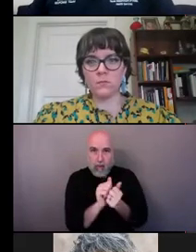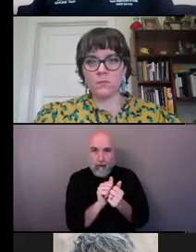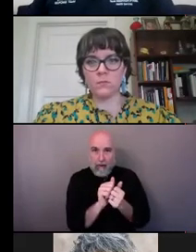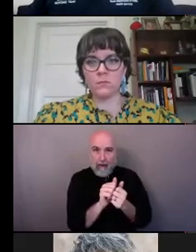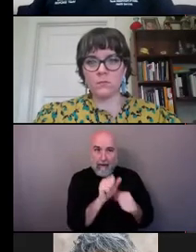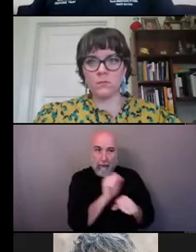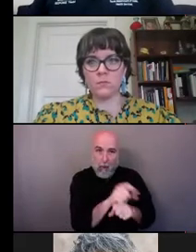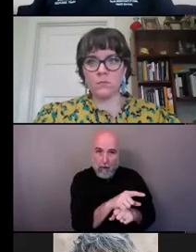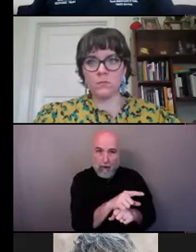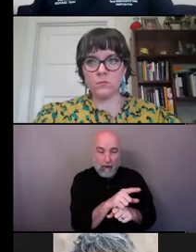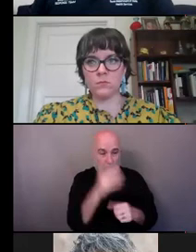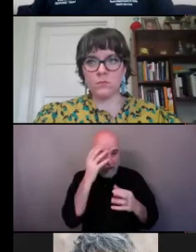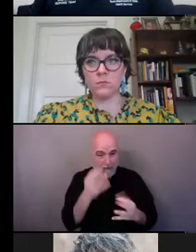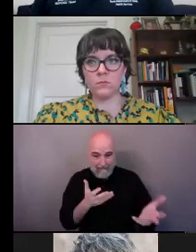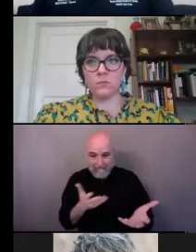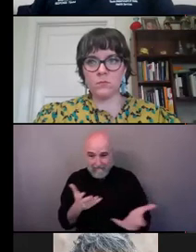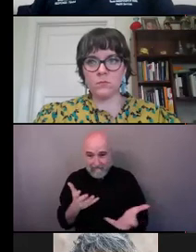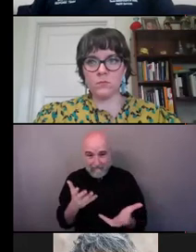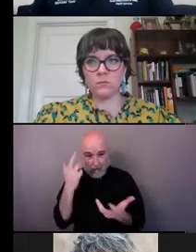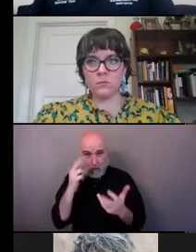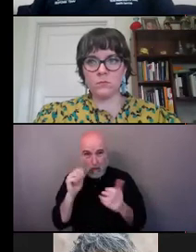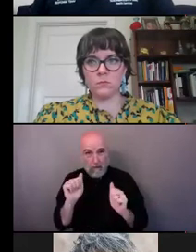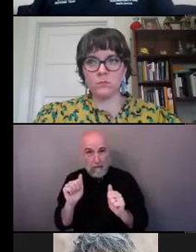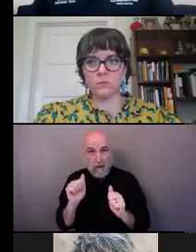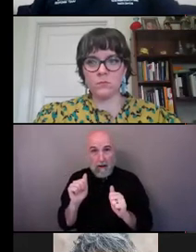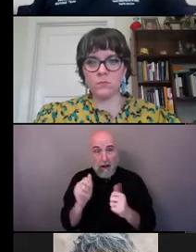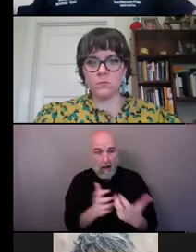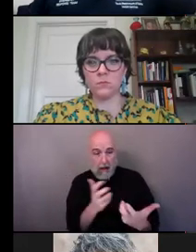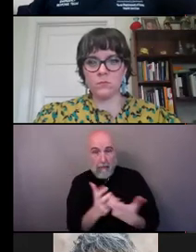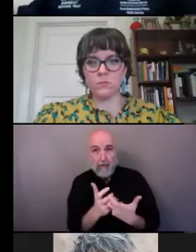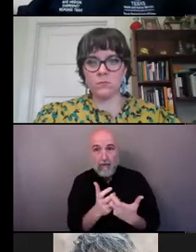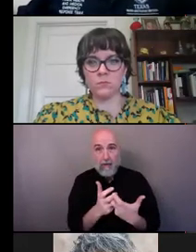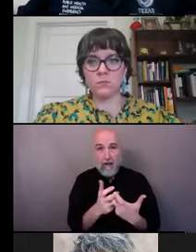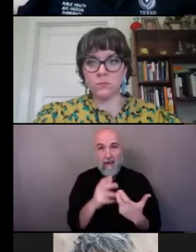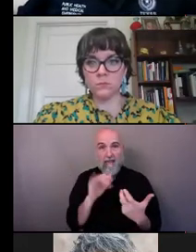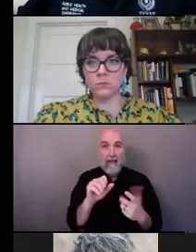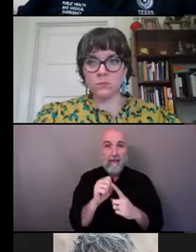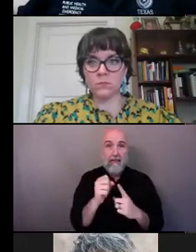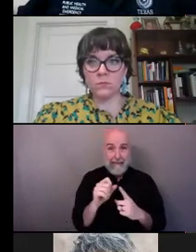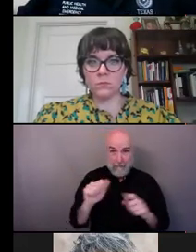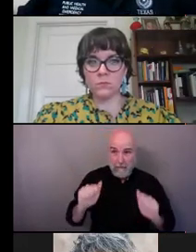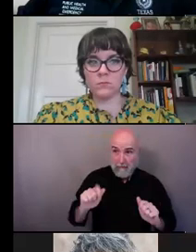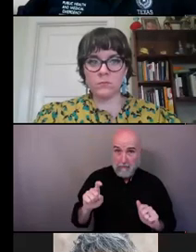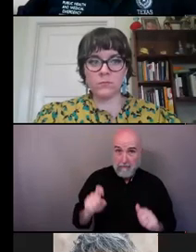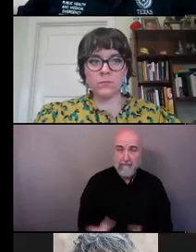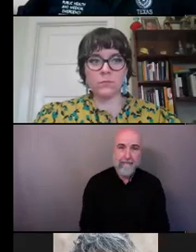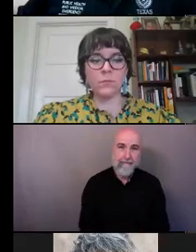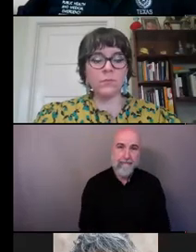employee to determine whether reasonable accommodation of the situation is possible.